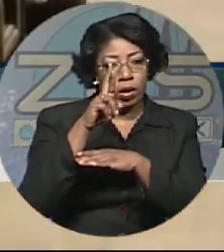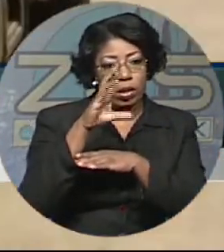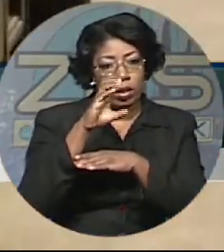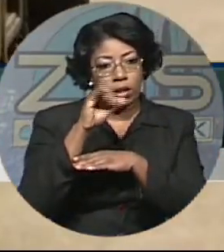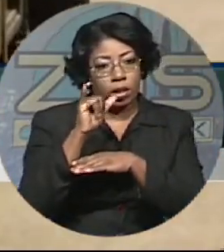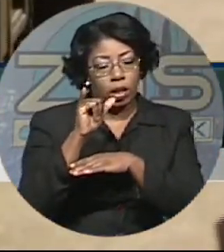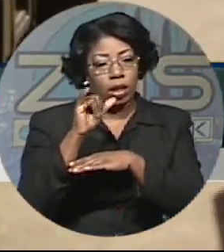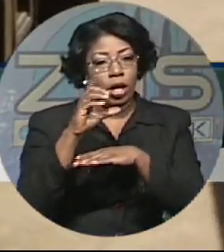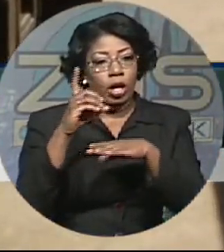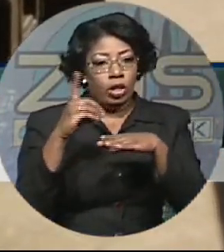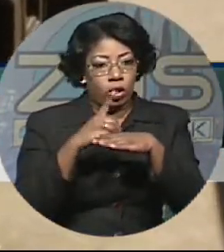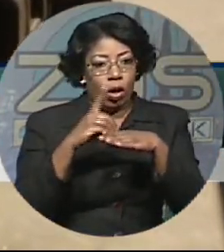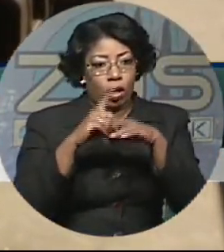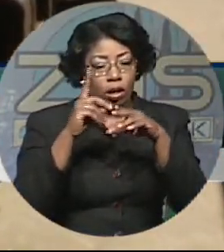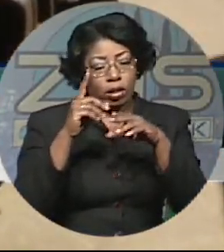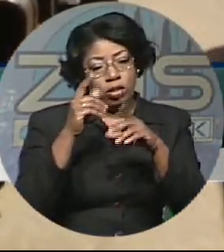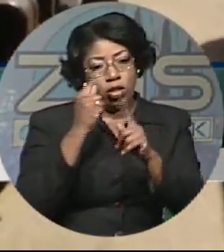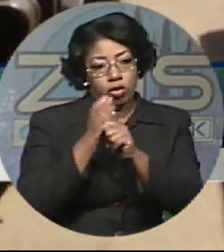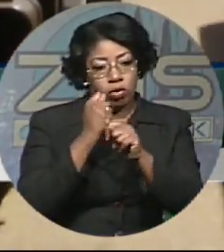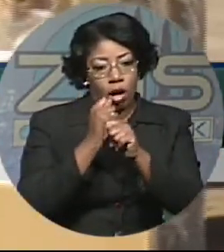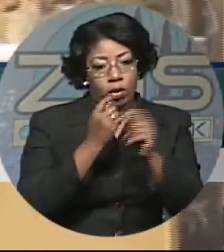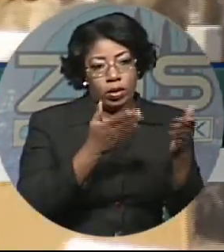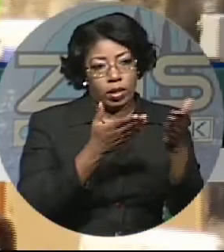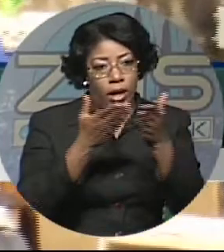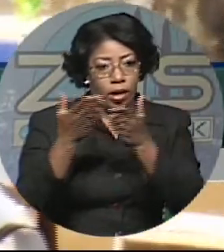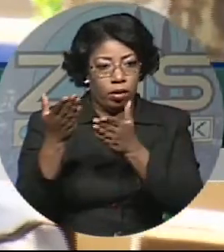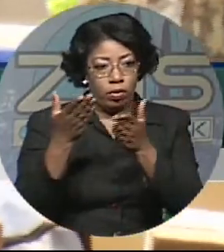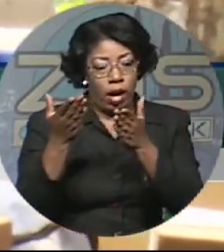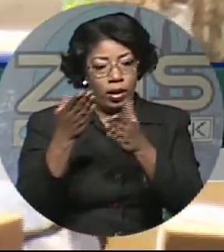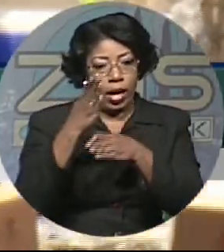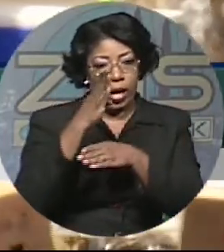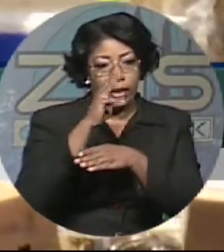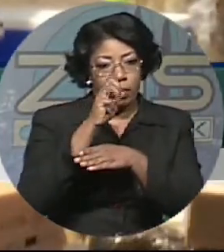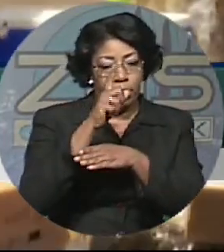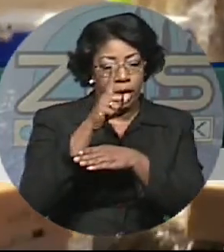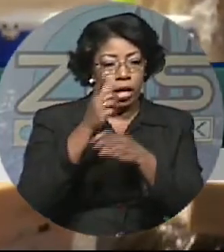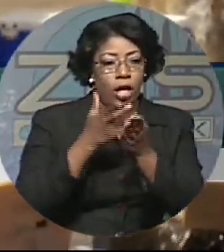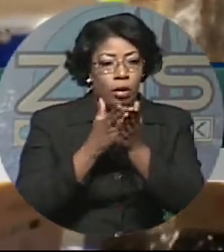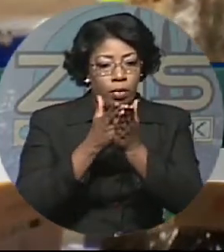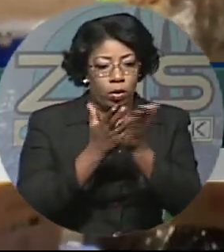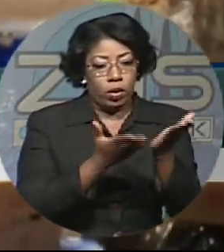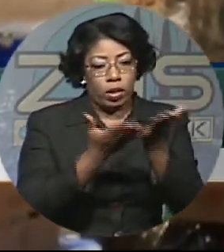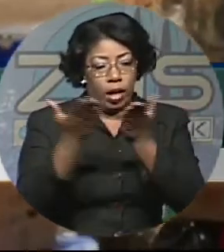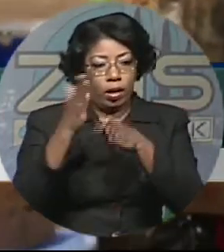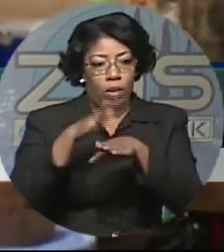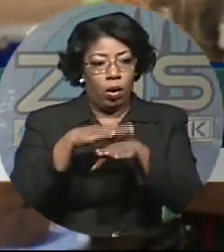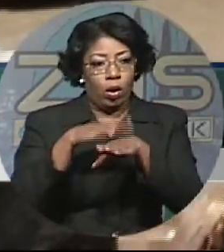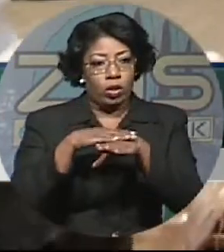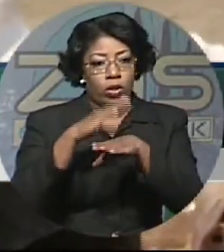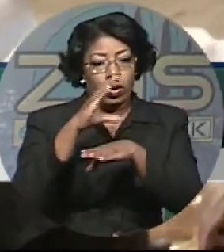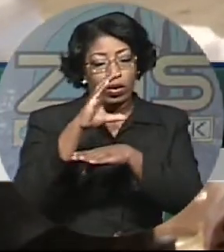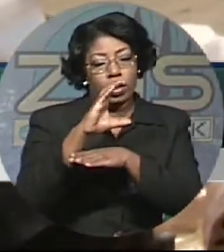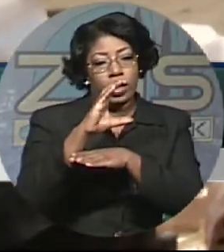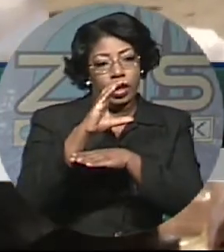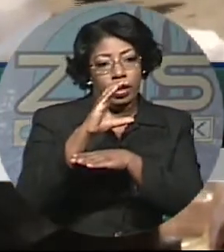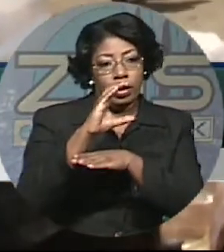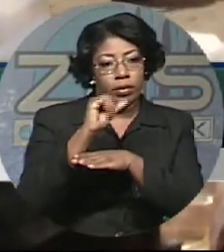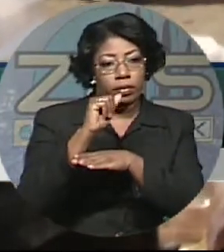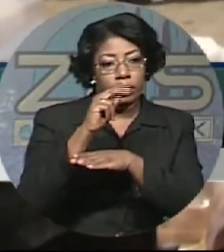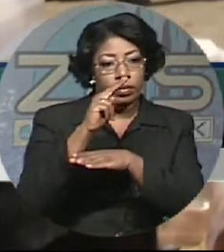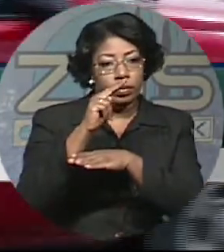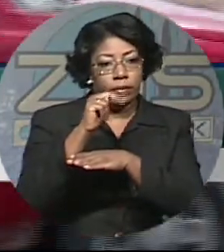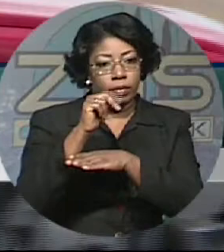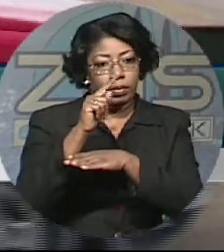as vehicles bearing food supplies were hauled around and mailboat employees were busy loading goods onto containers for delivery to the